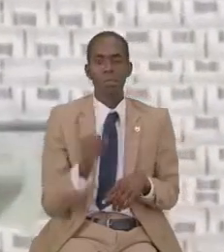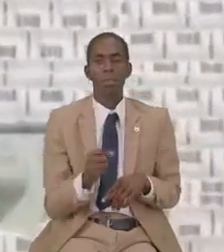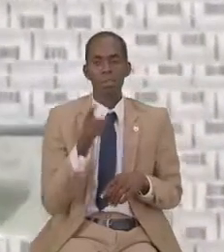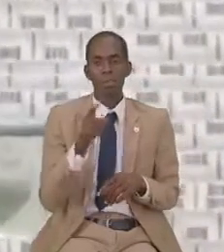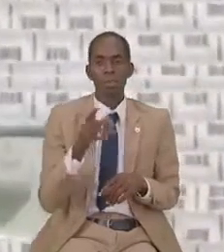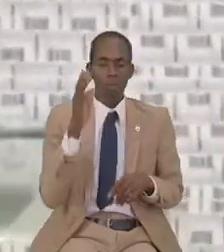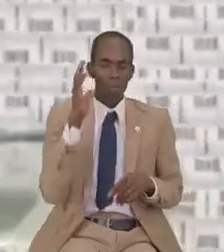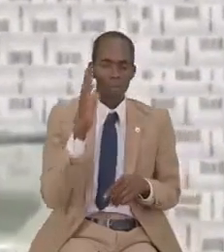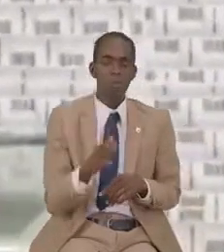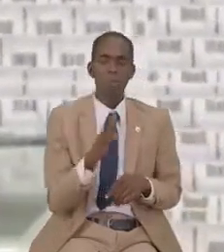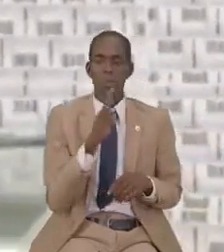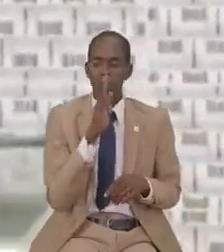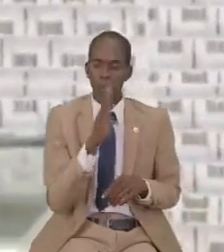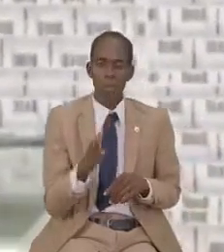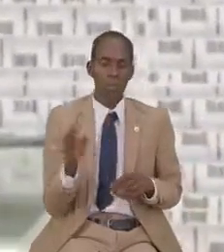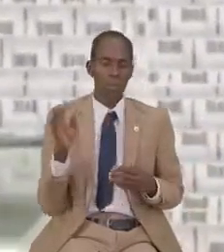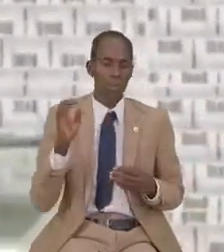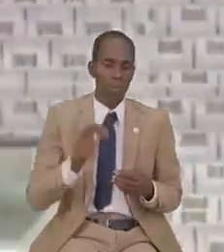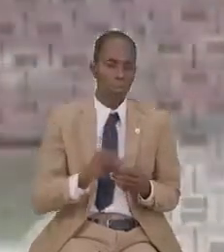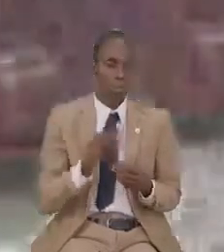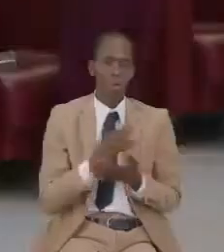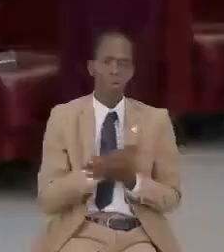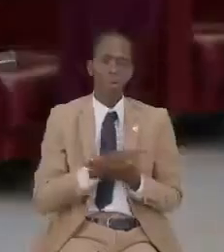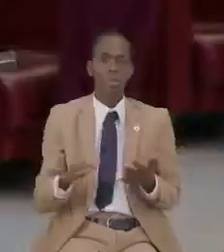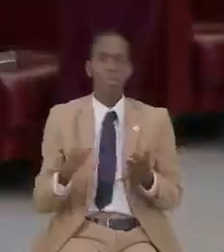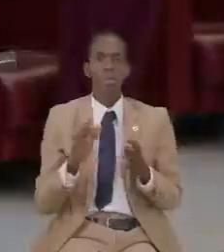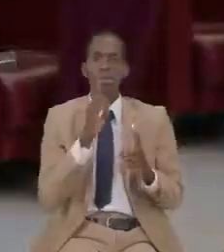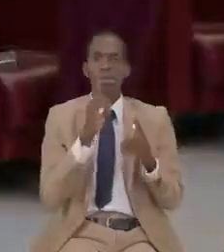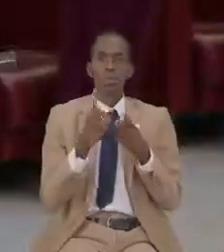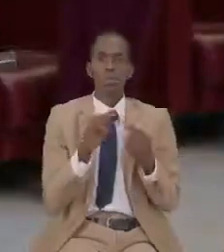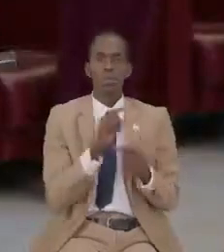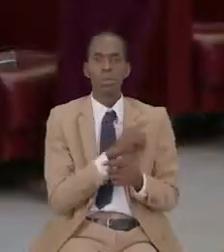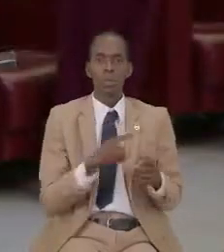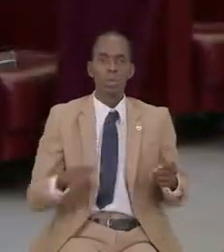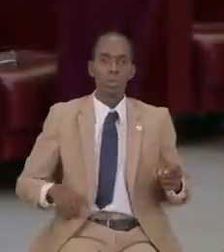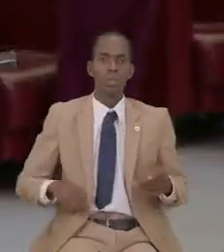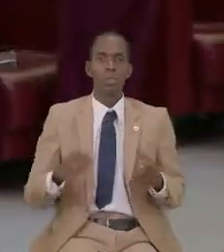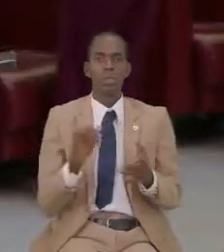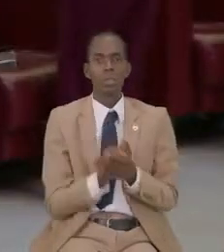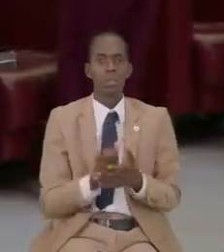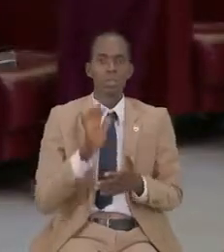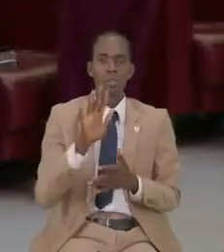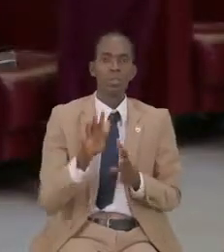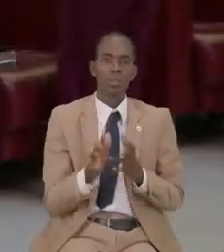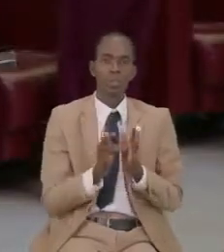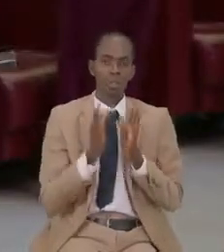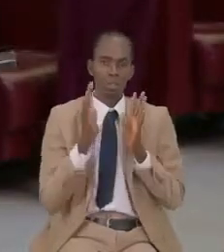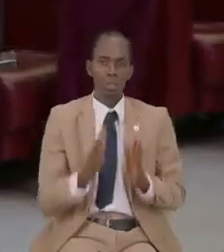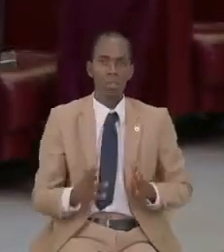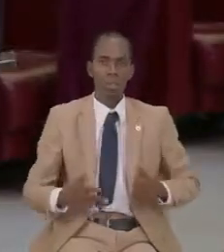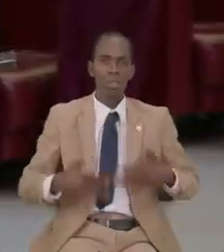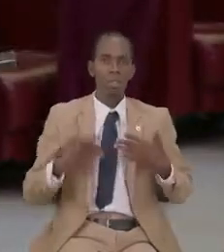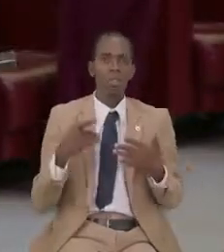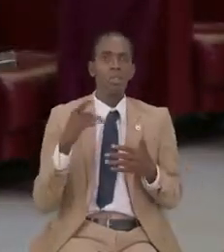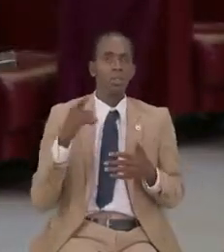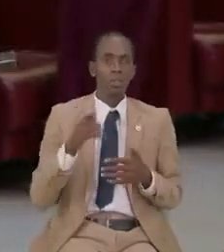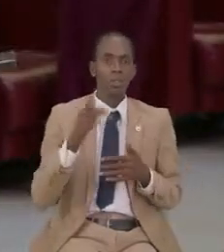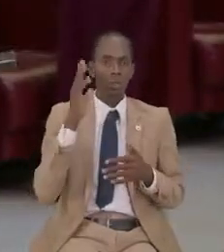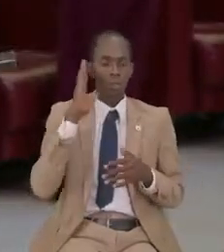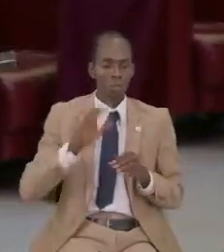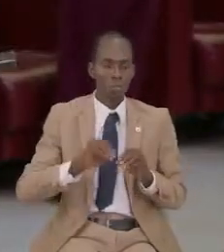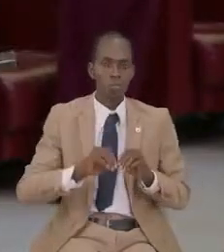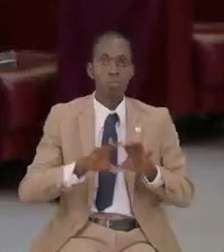remain upright. Call upon the Lord that your Christian life, you will shine